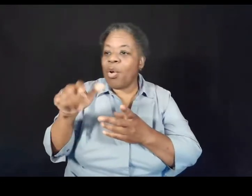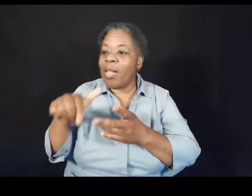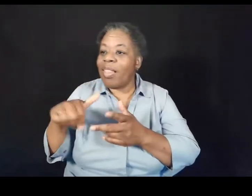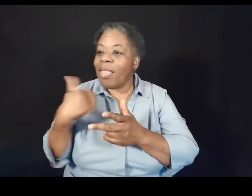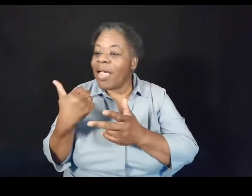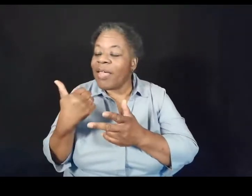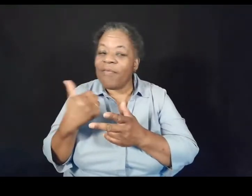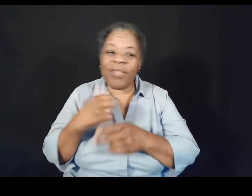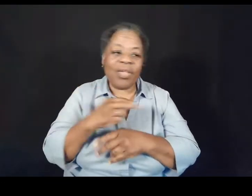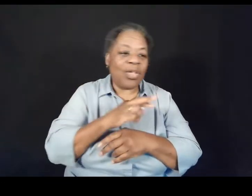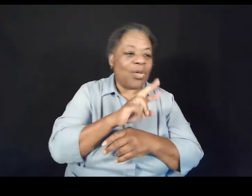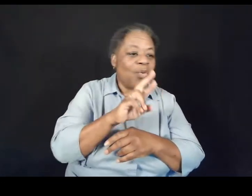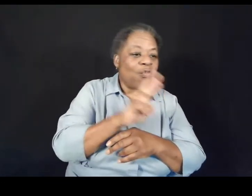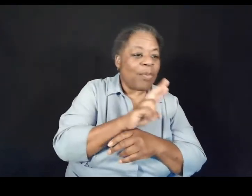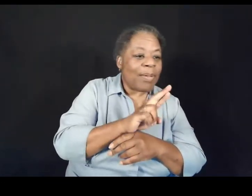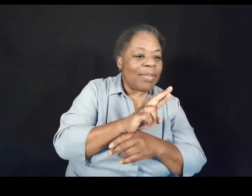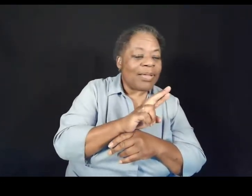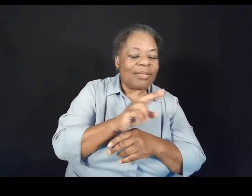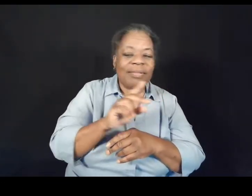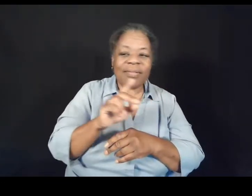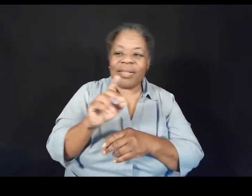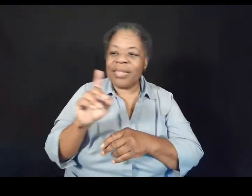Republicans, Democrats,